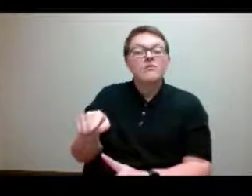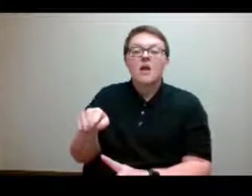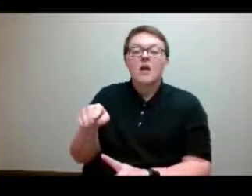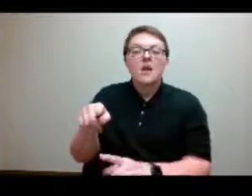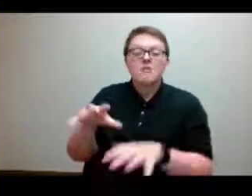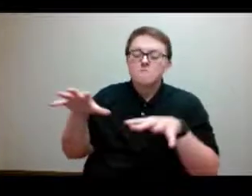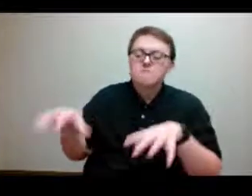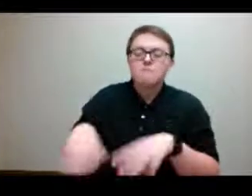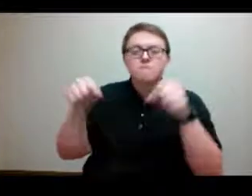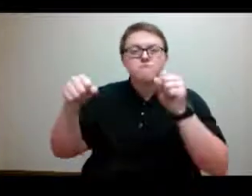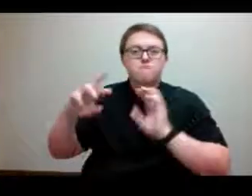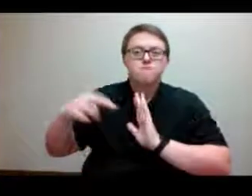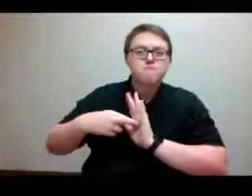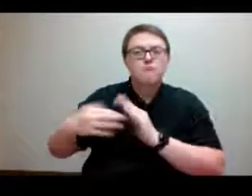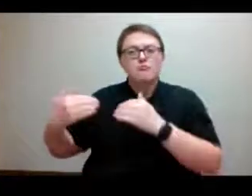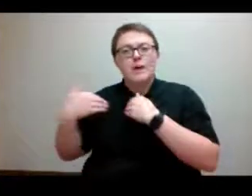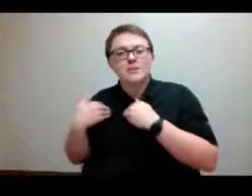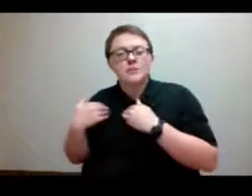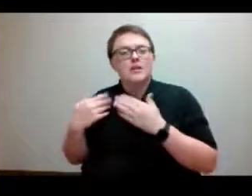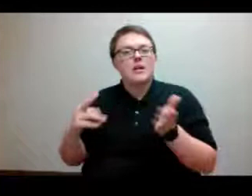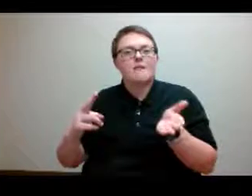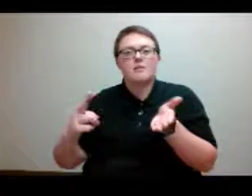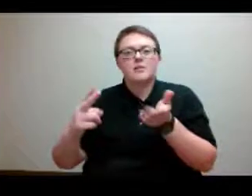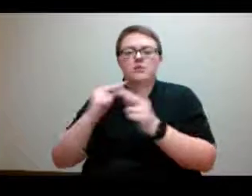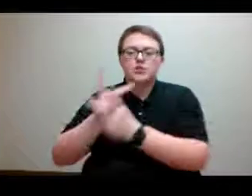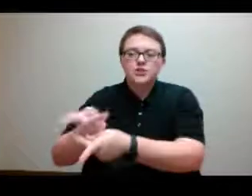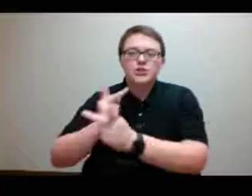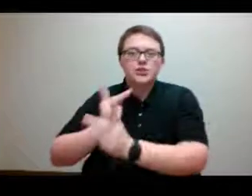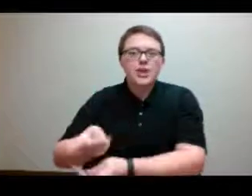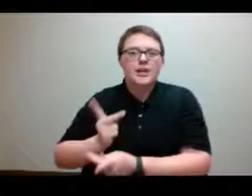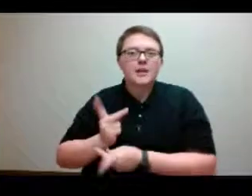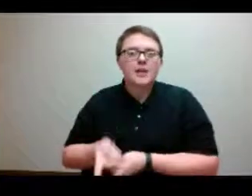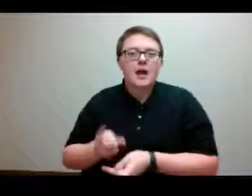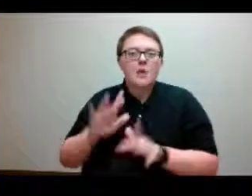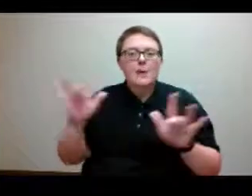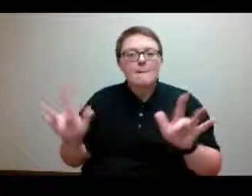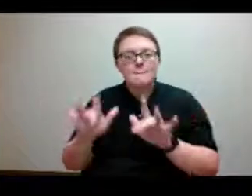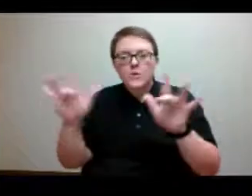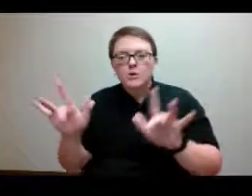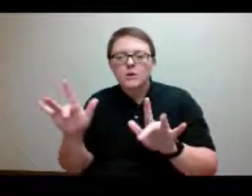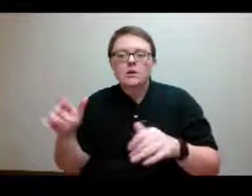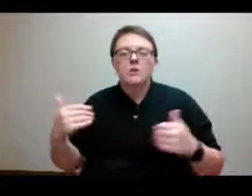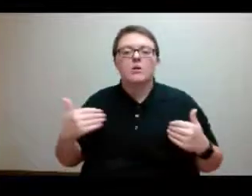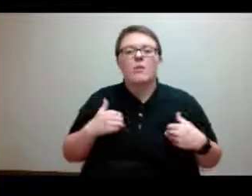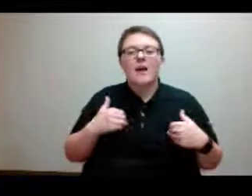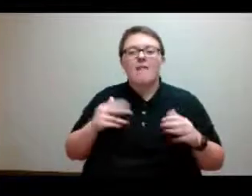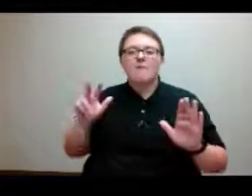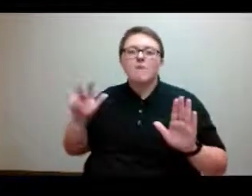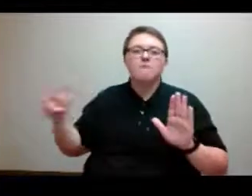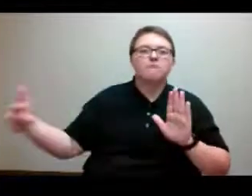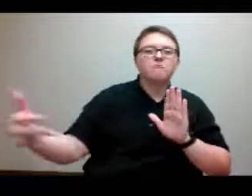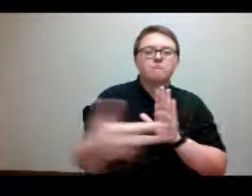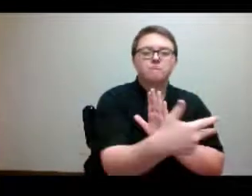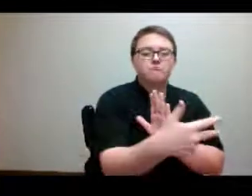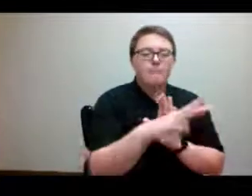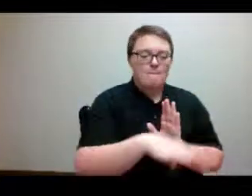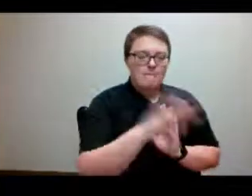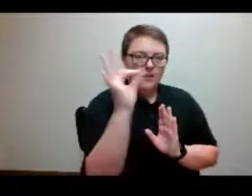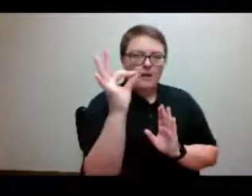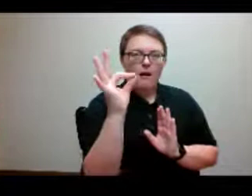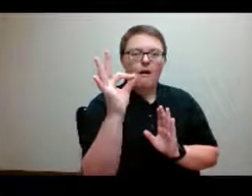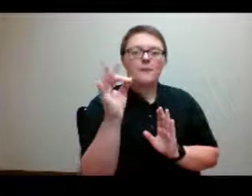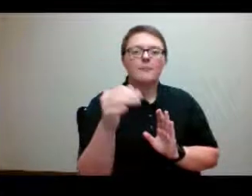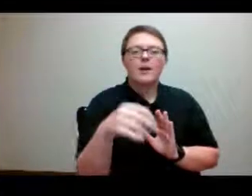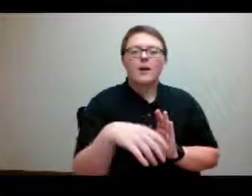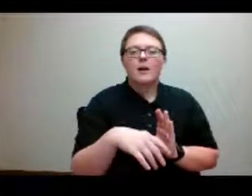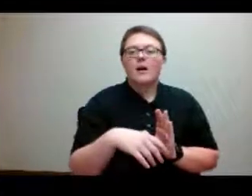computers and such. And we had a curbside pickup that occurred throughout. These